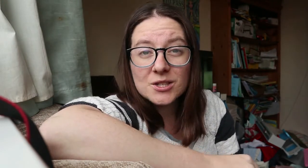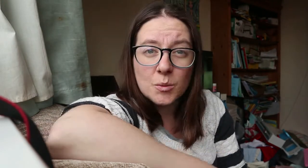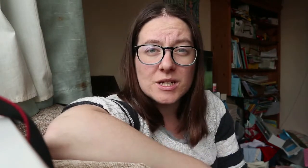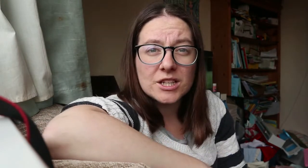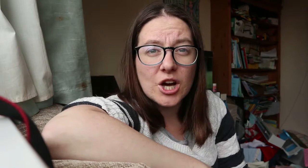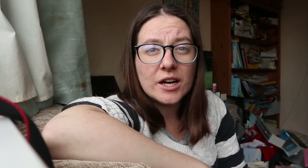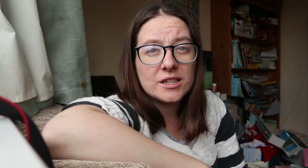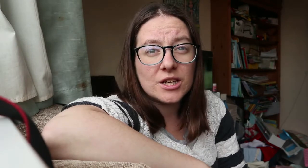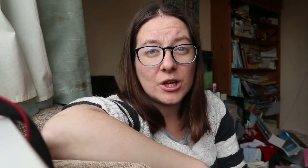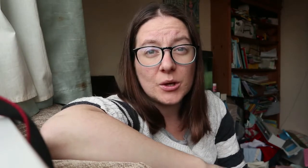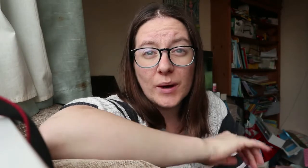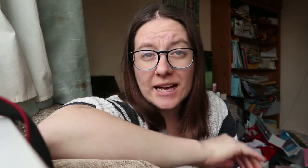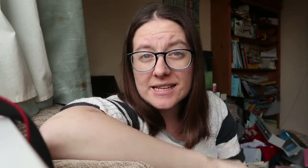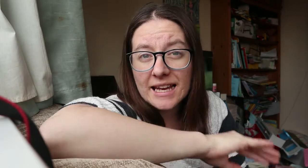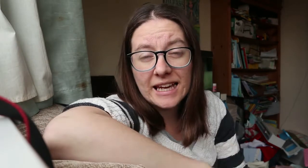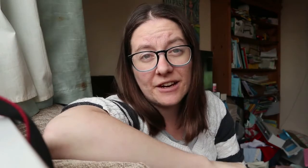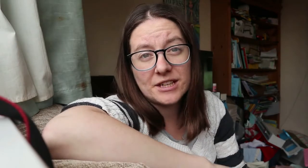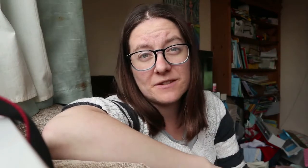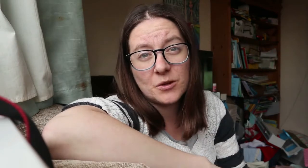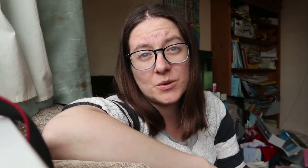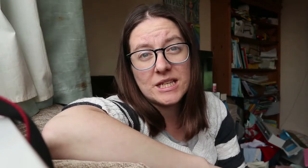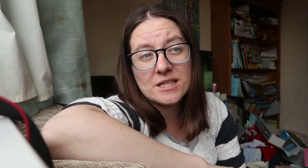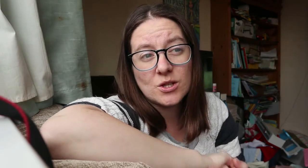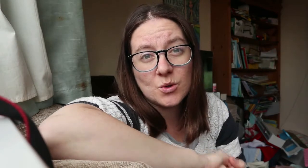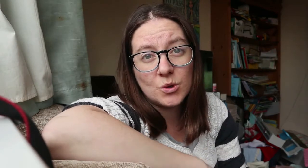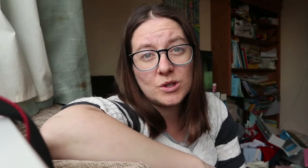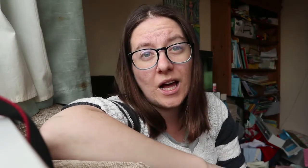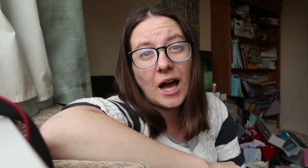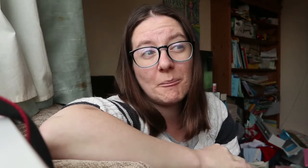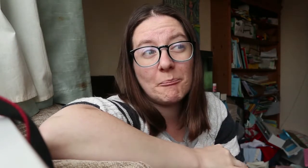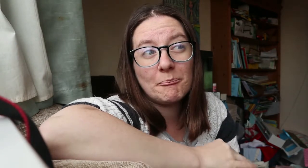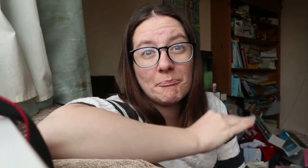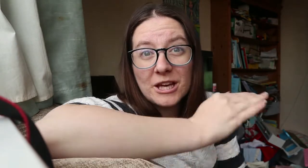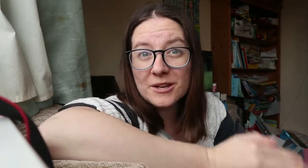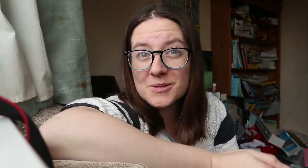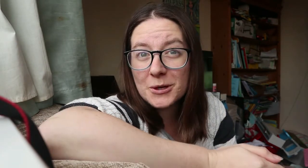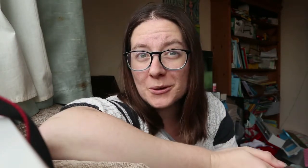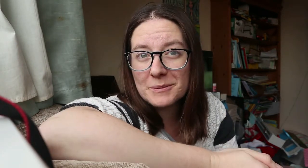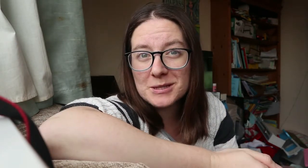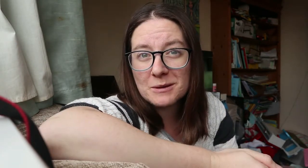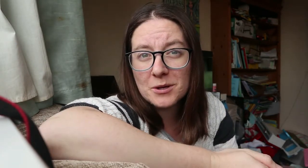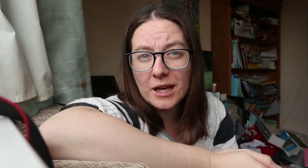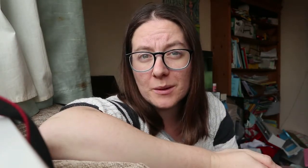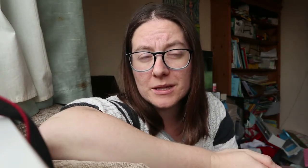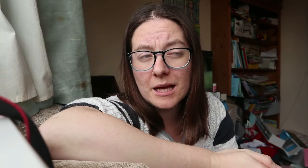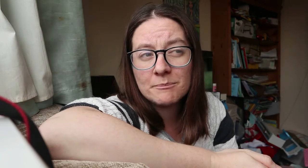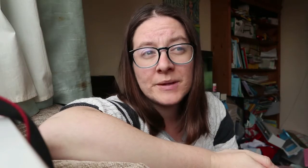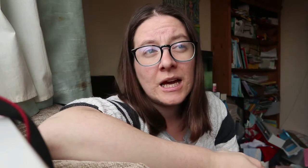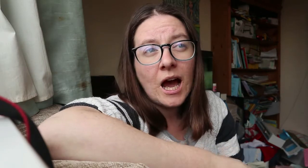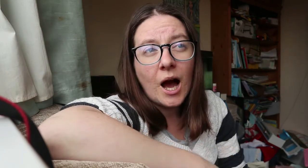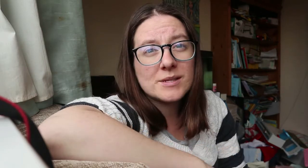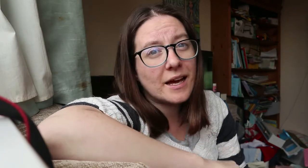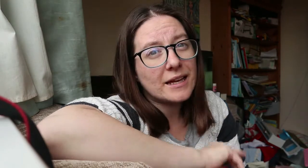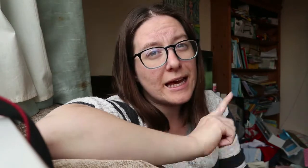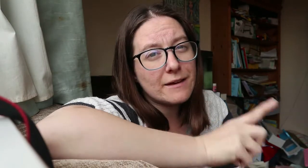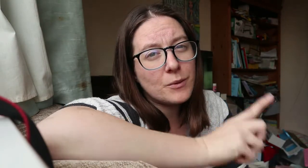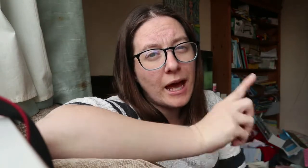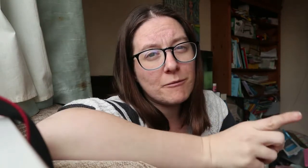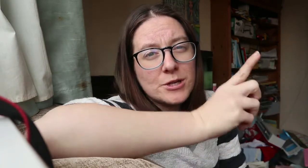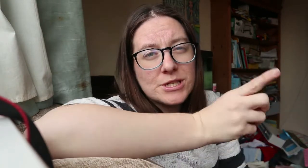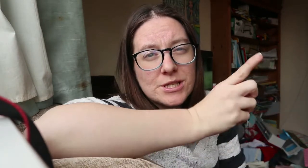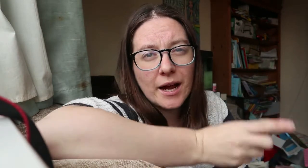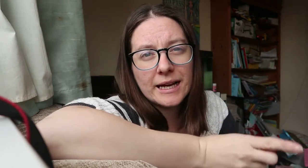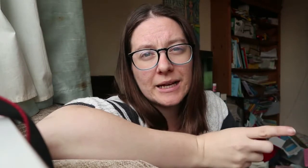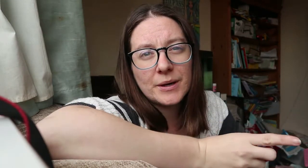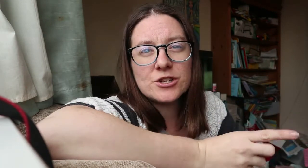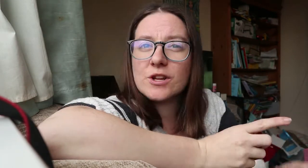adopting a child who has any hearing difficulties at all. Um, because we're not gonna be able to communicate with them, I was like, if we